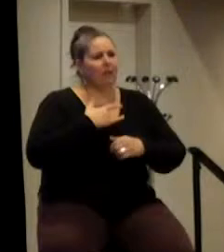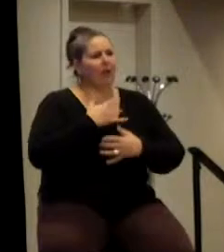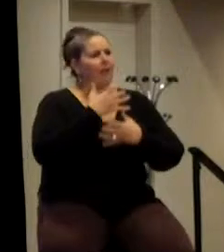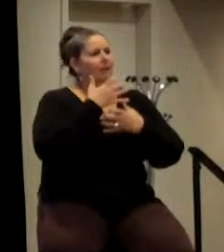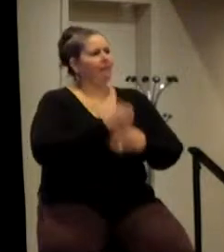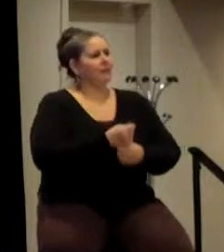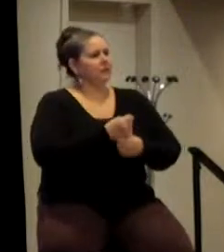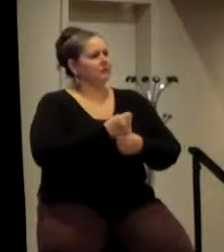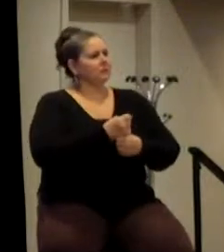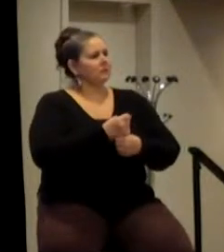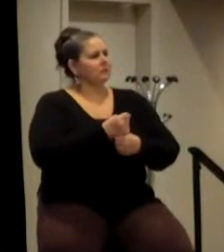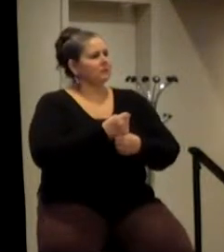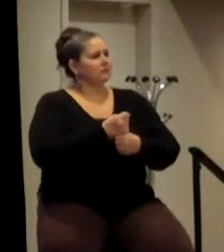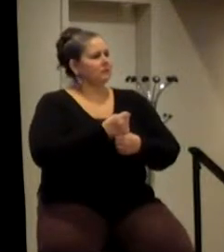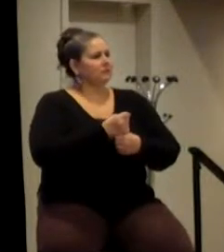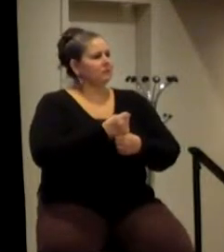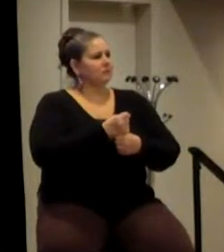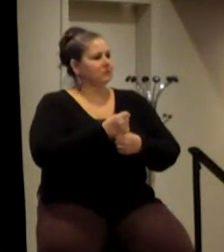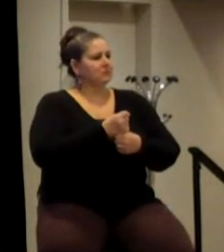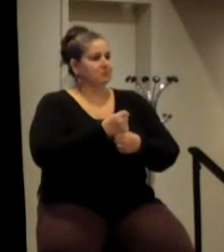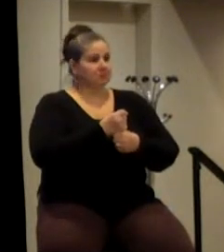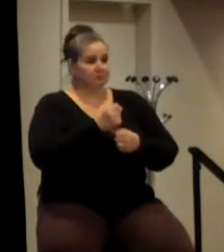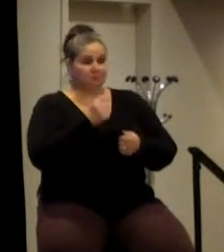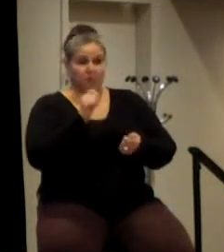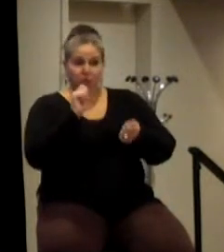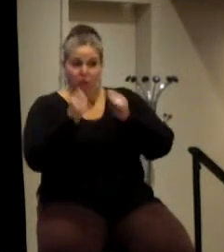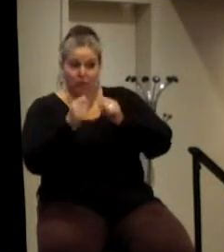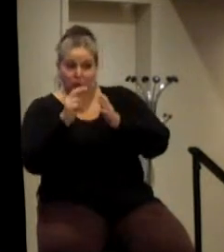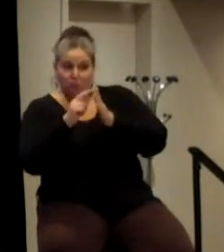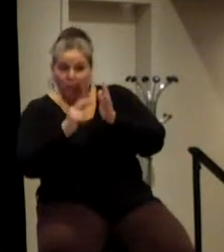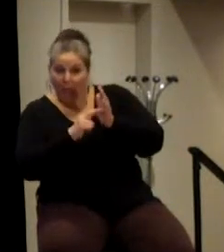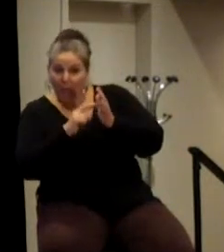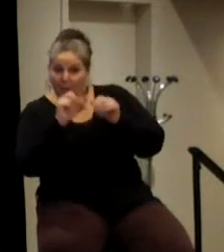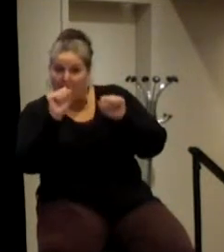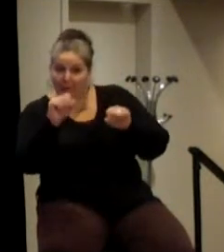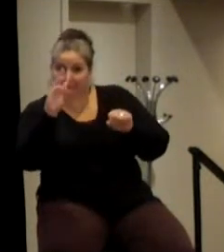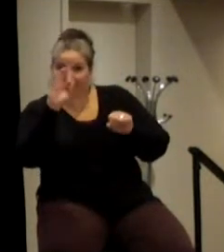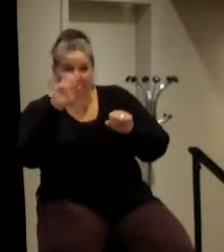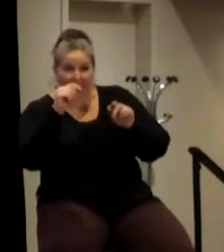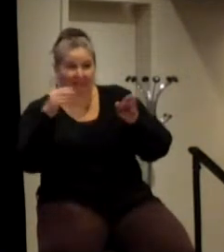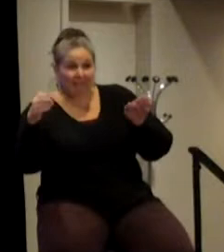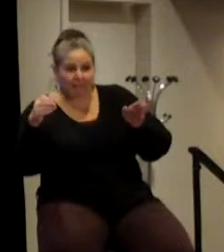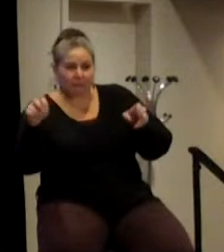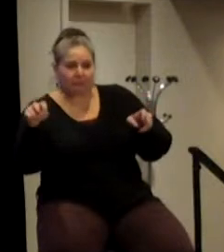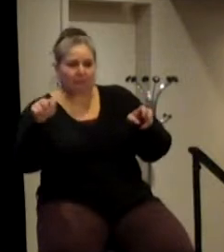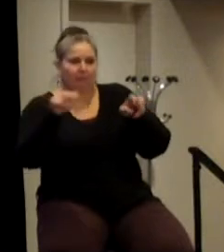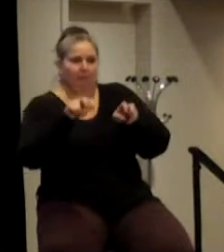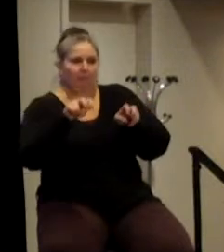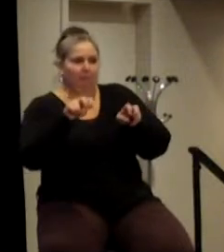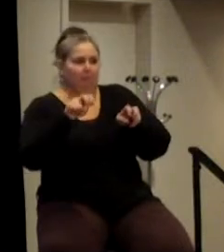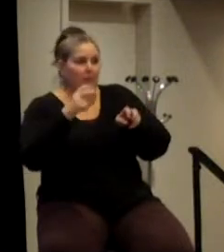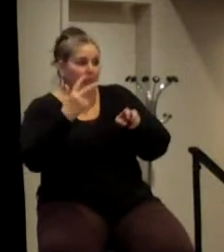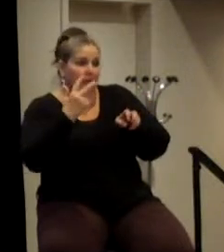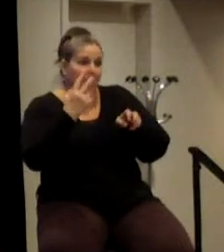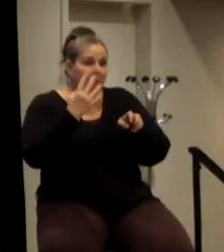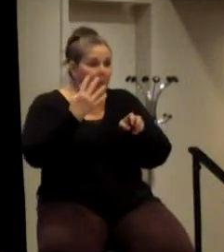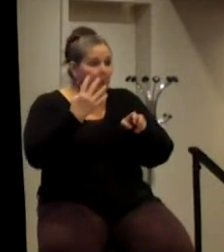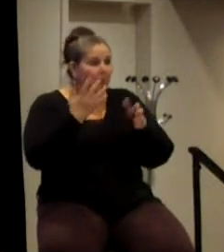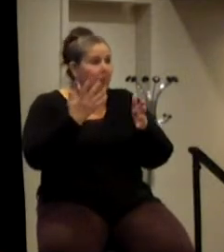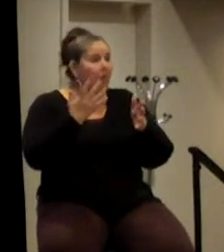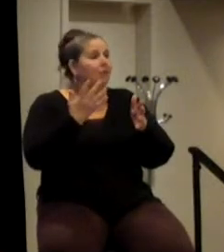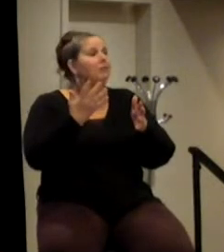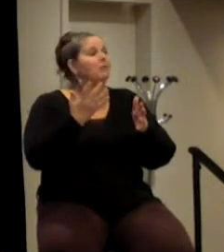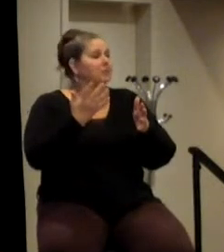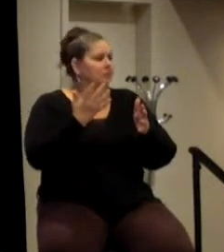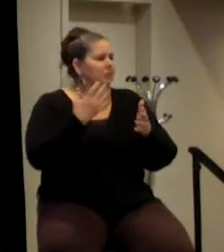feet, and then that may change some of these hybrid models. But I do believe in in-person learning, but we're